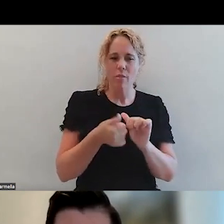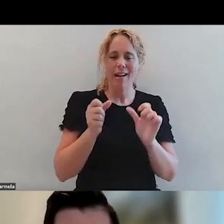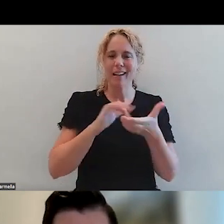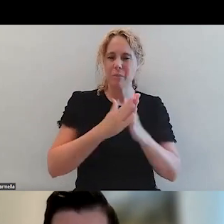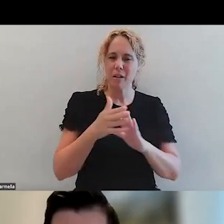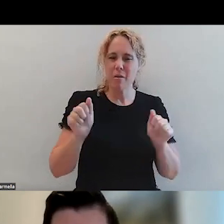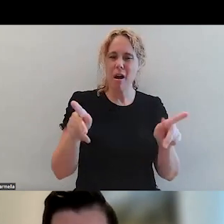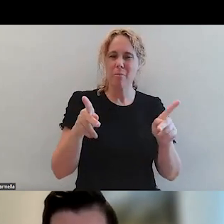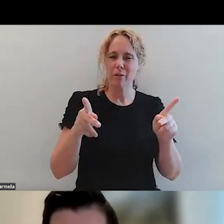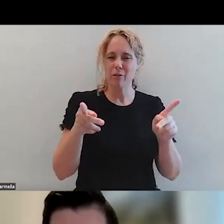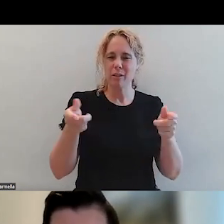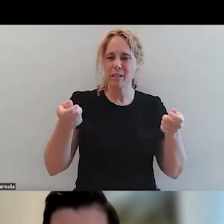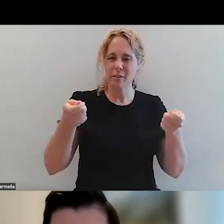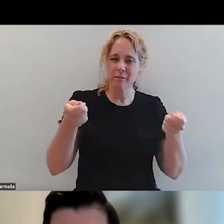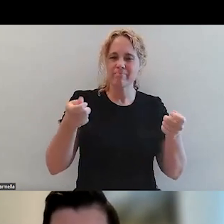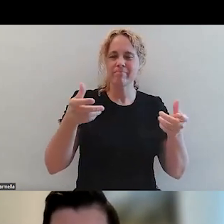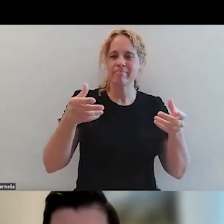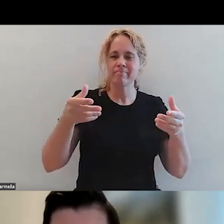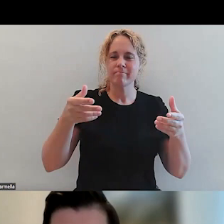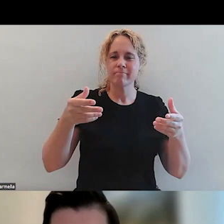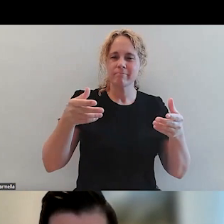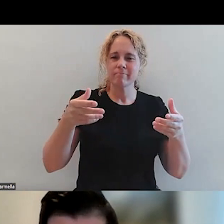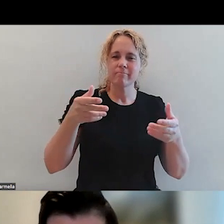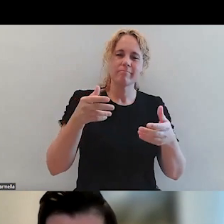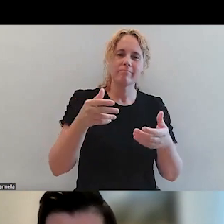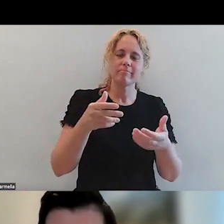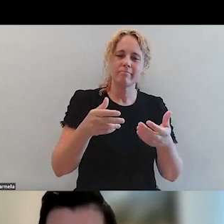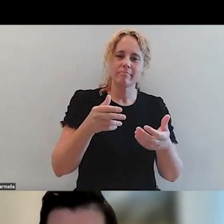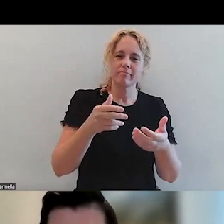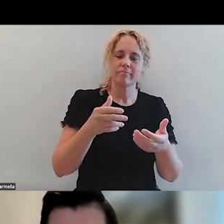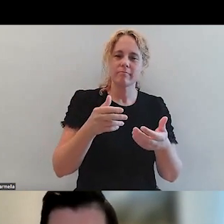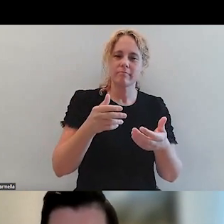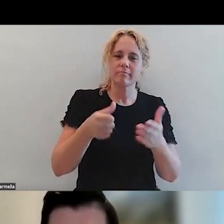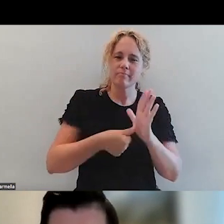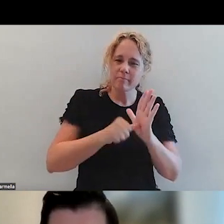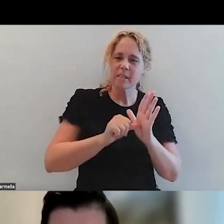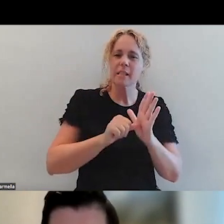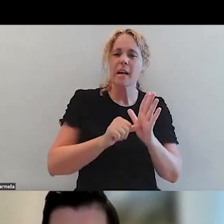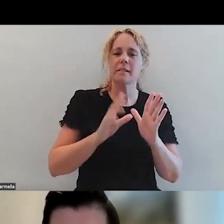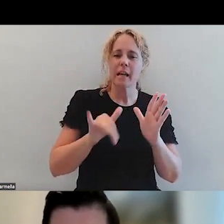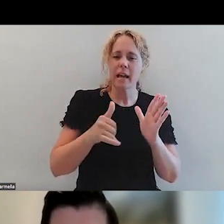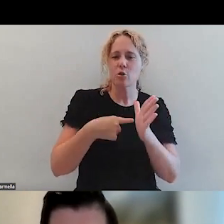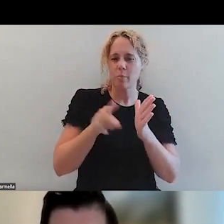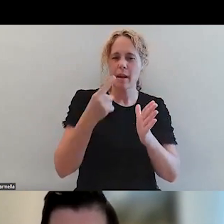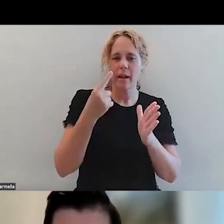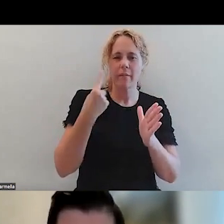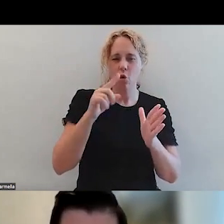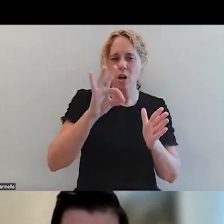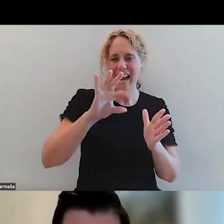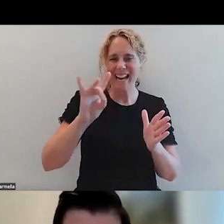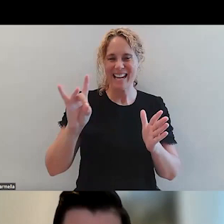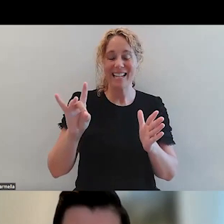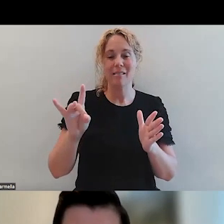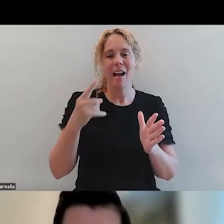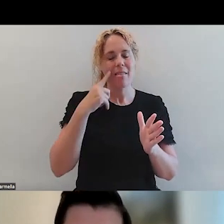to kind of leverage, amplify efforts, and also pay for efforts related to 988. So I think that's something